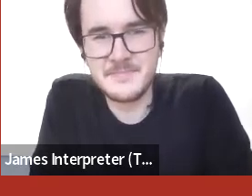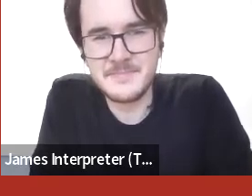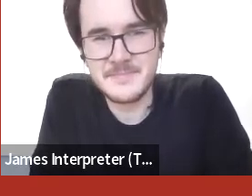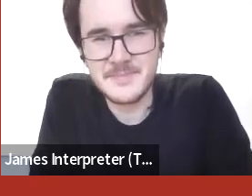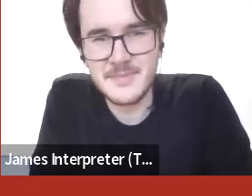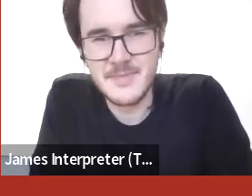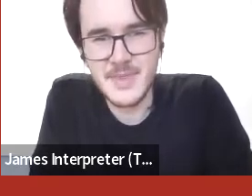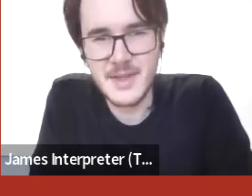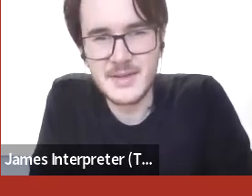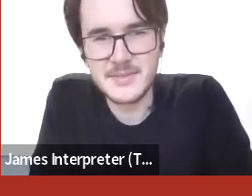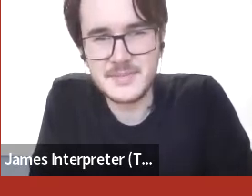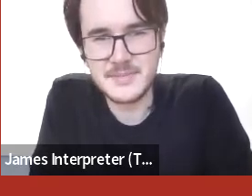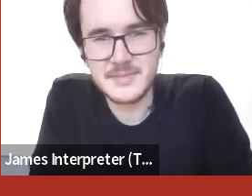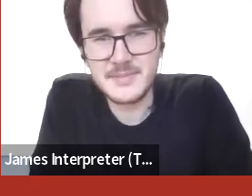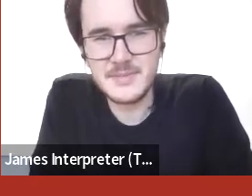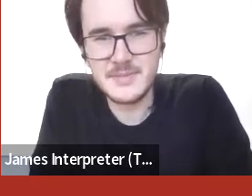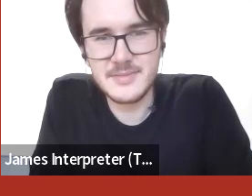Mm-hmm.